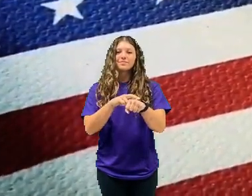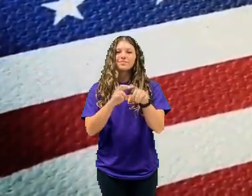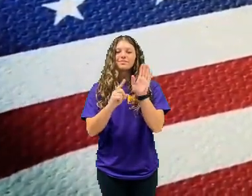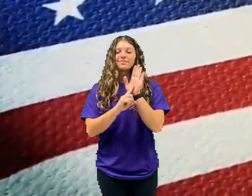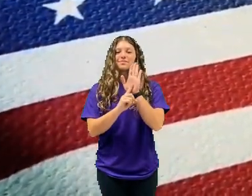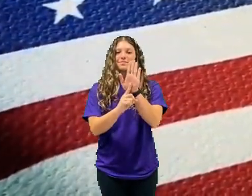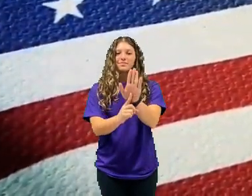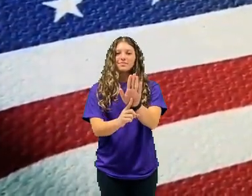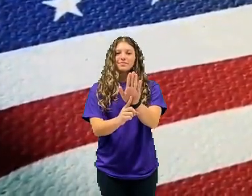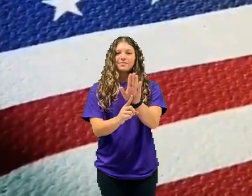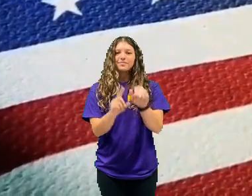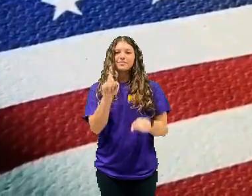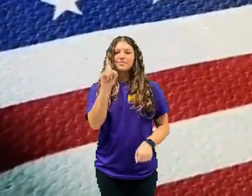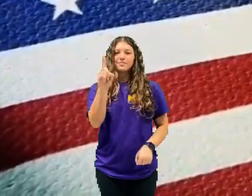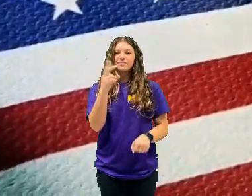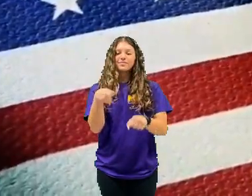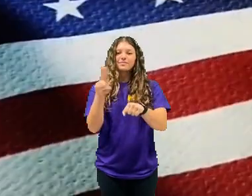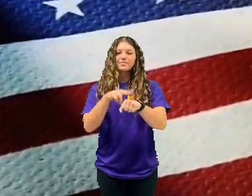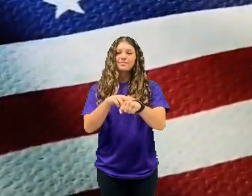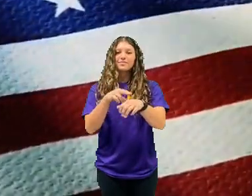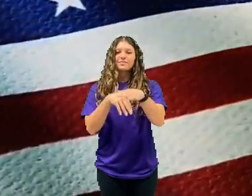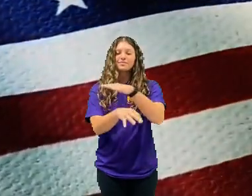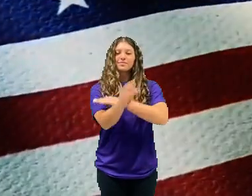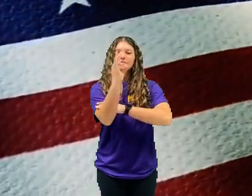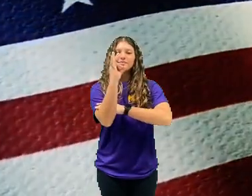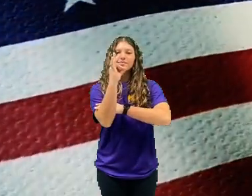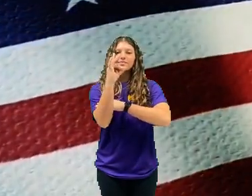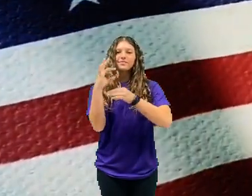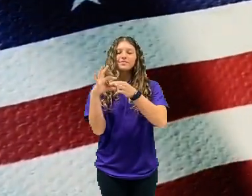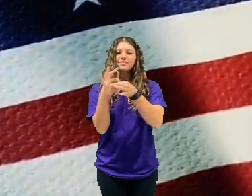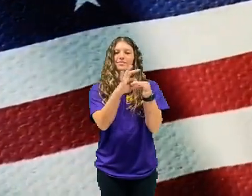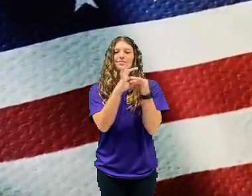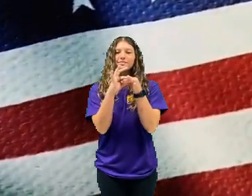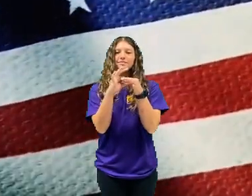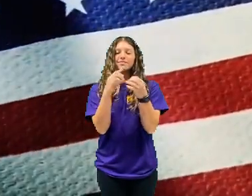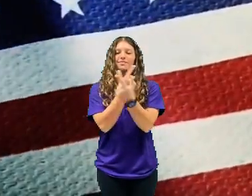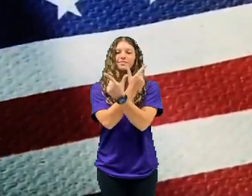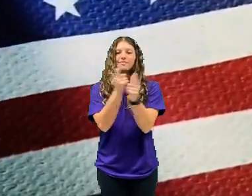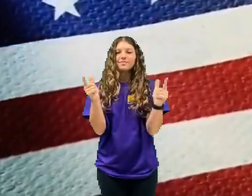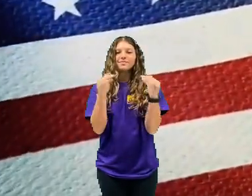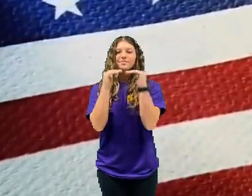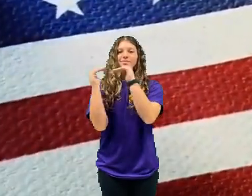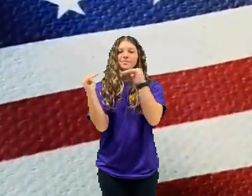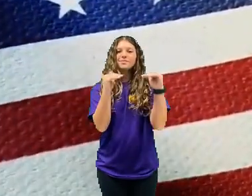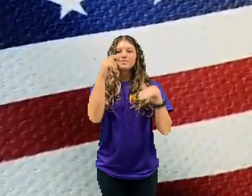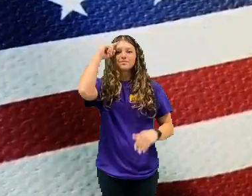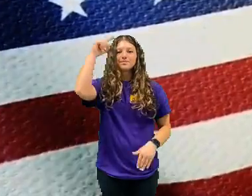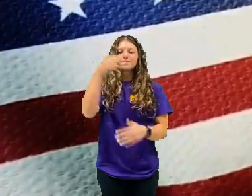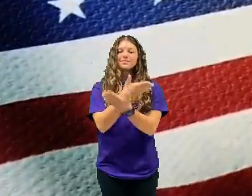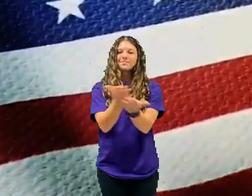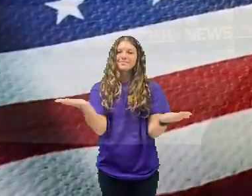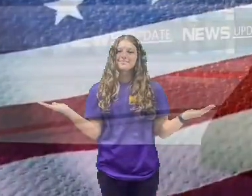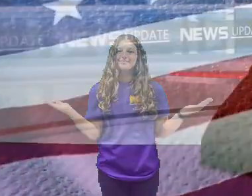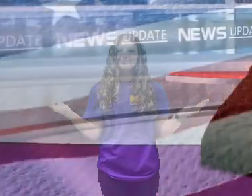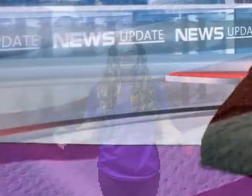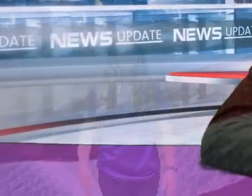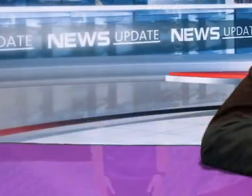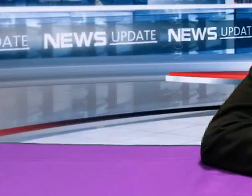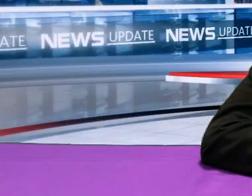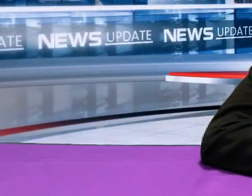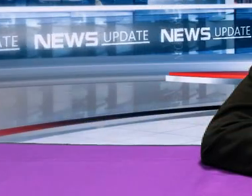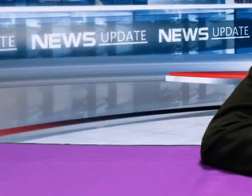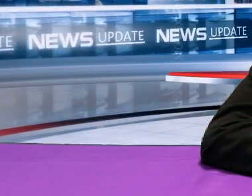republic for which it stands, one nation, under God, indivisible, with liberty and justice for all. Please be